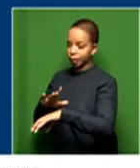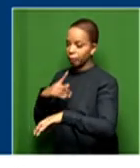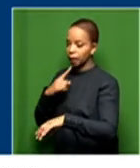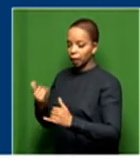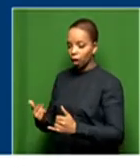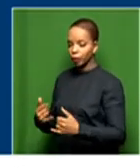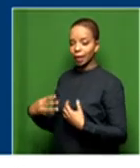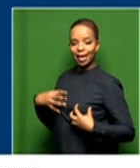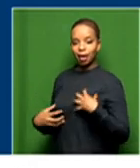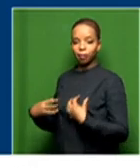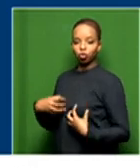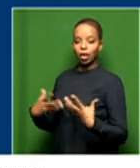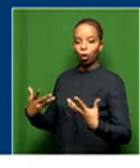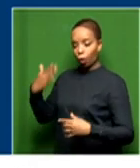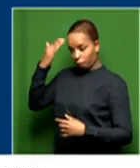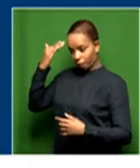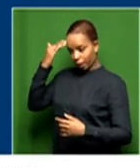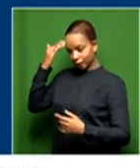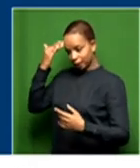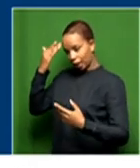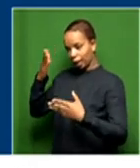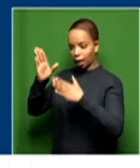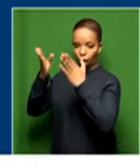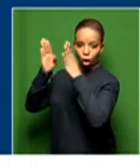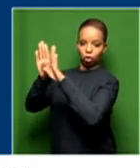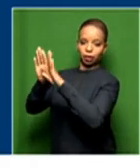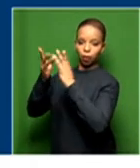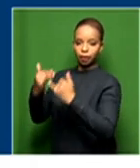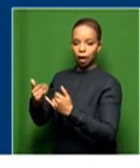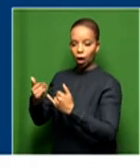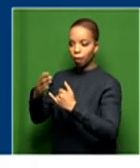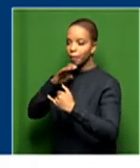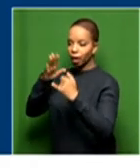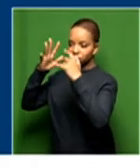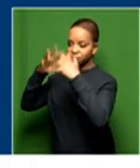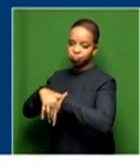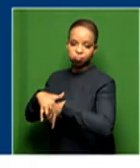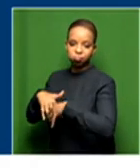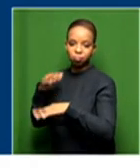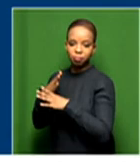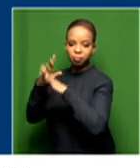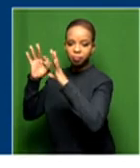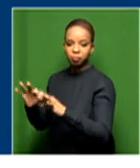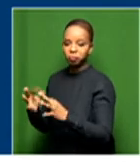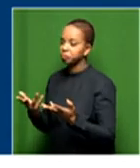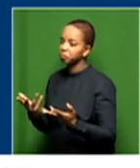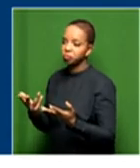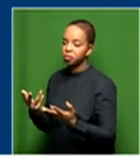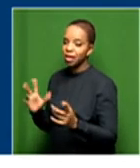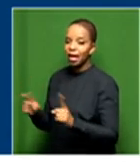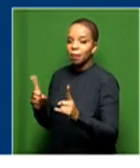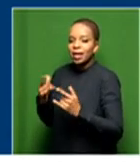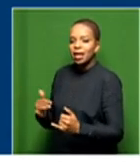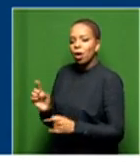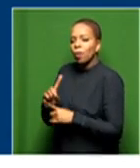mental lockdown. And I know that there is a risk that it will worsen if we're not proactive enough in dealing with it. So what are the dangers of